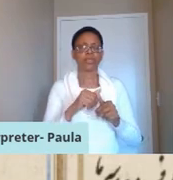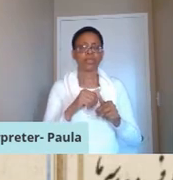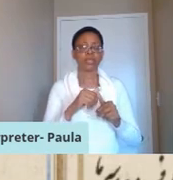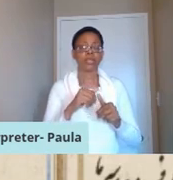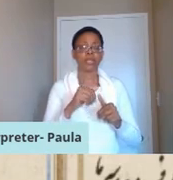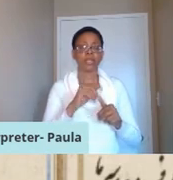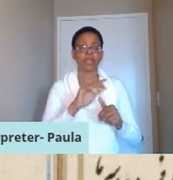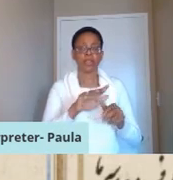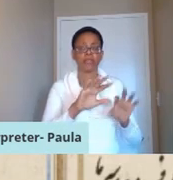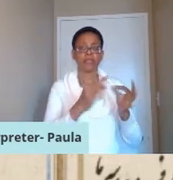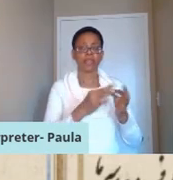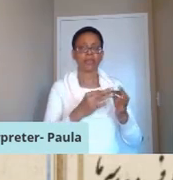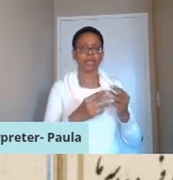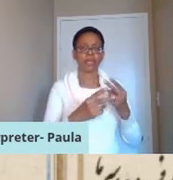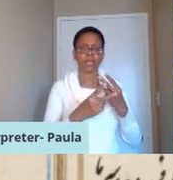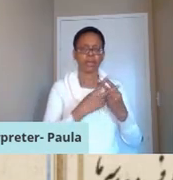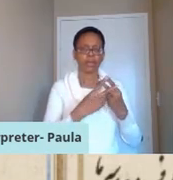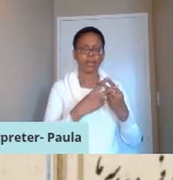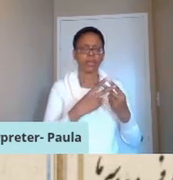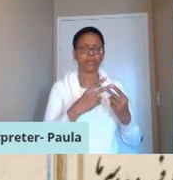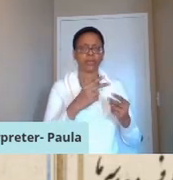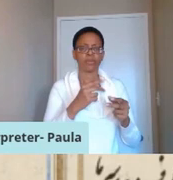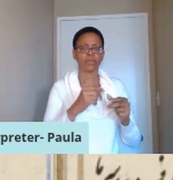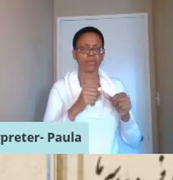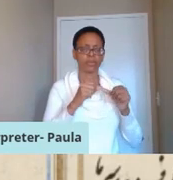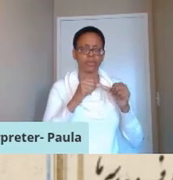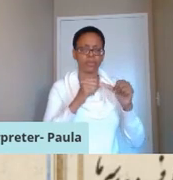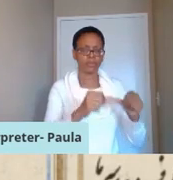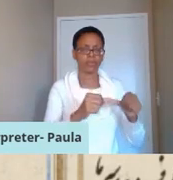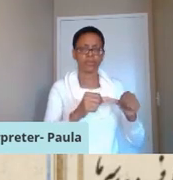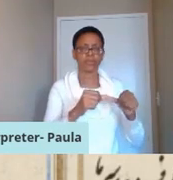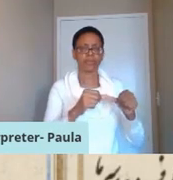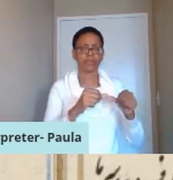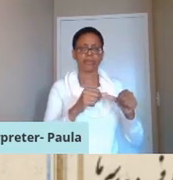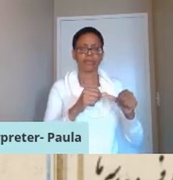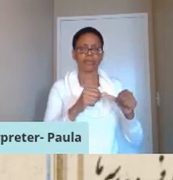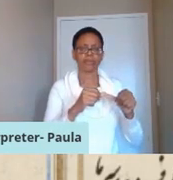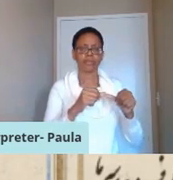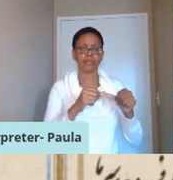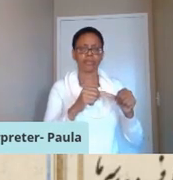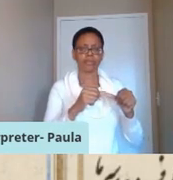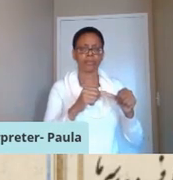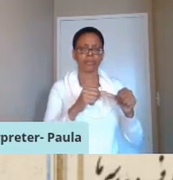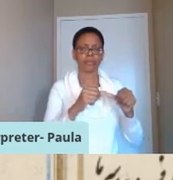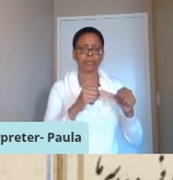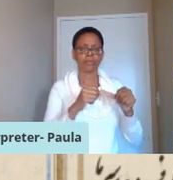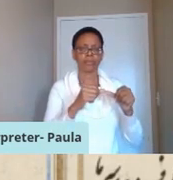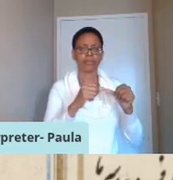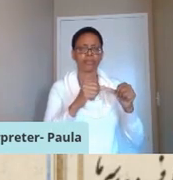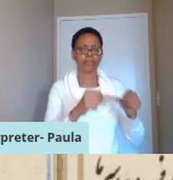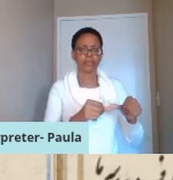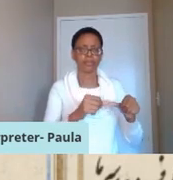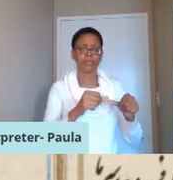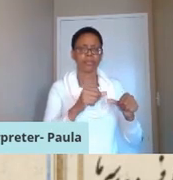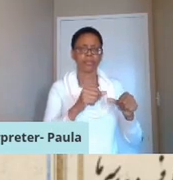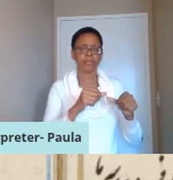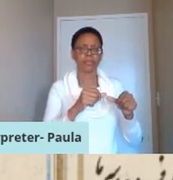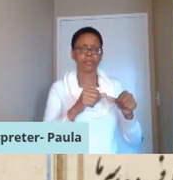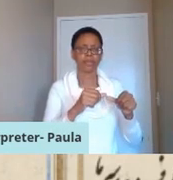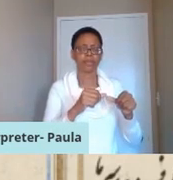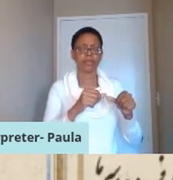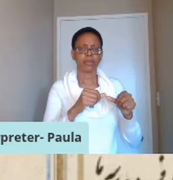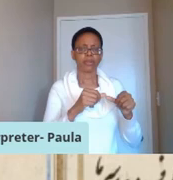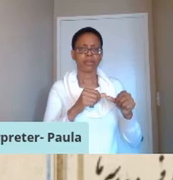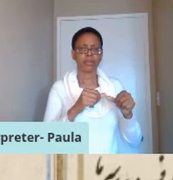God alone and standing against the oppression and tyranny of Muawiyah I, who died in